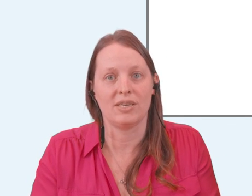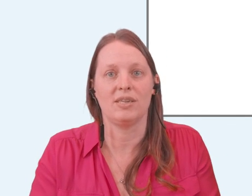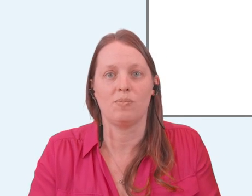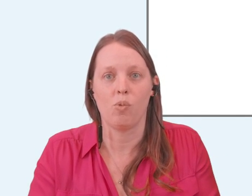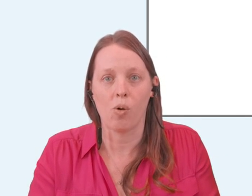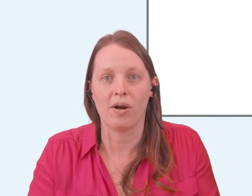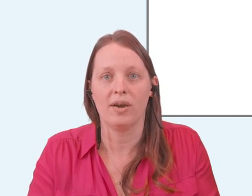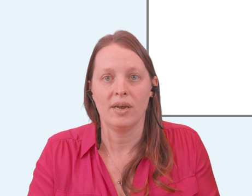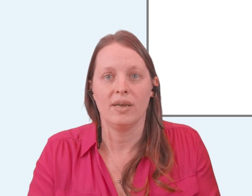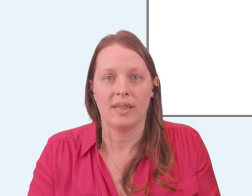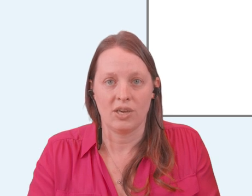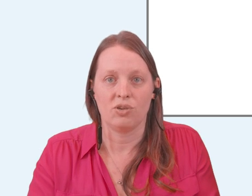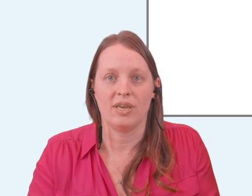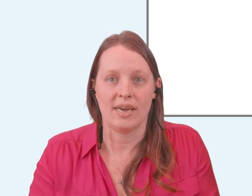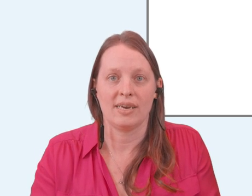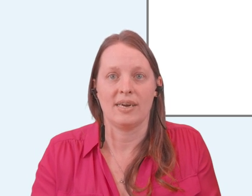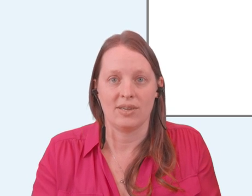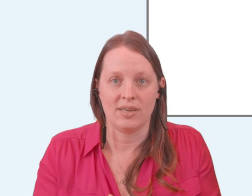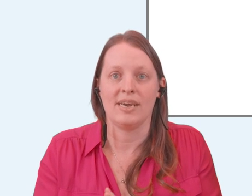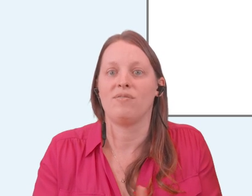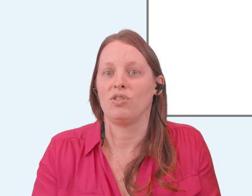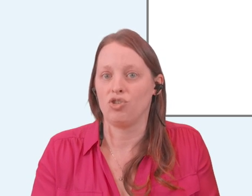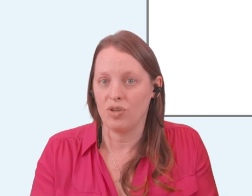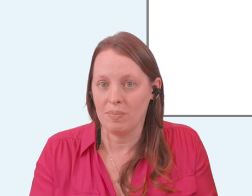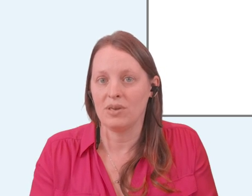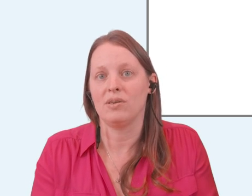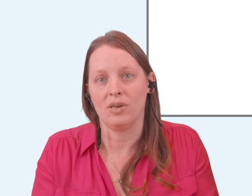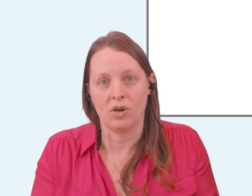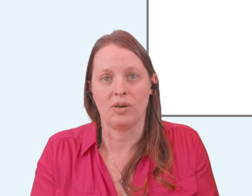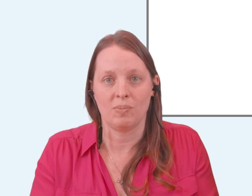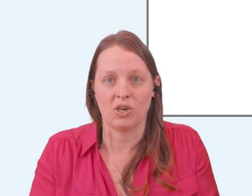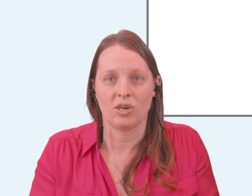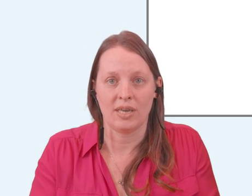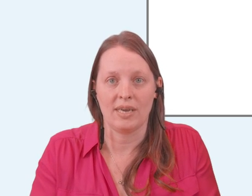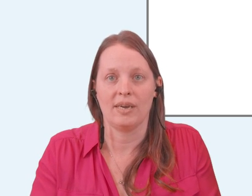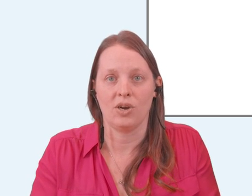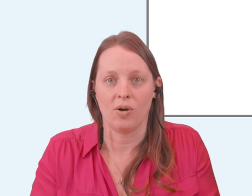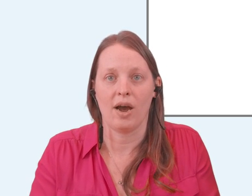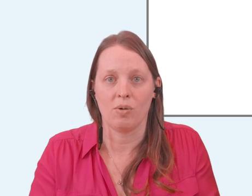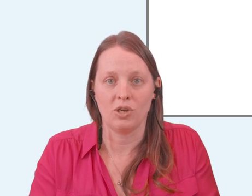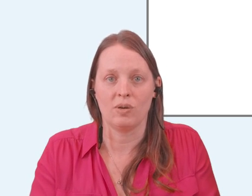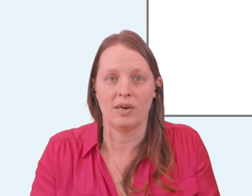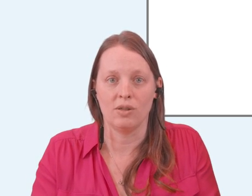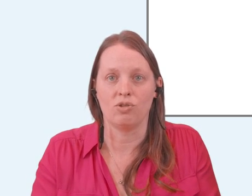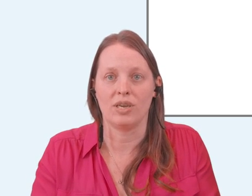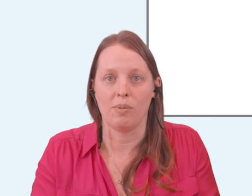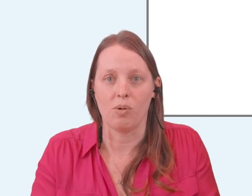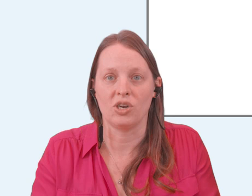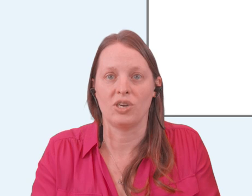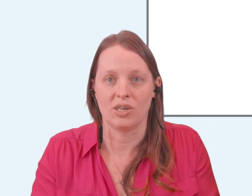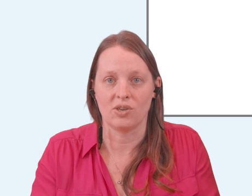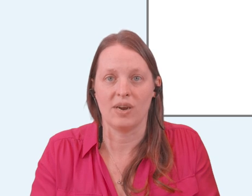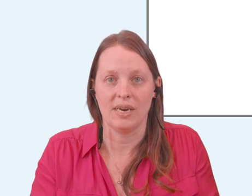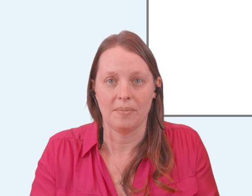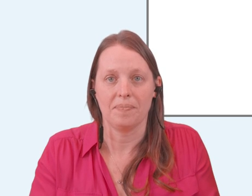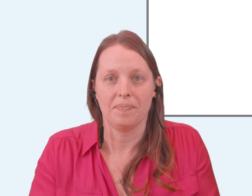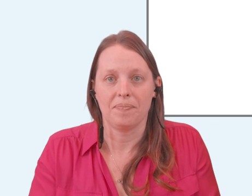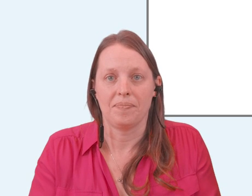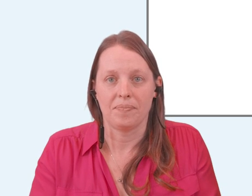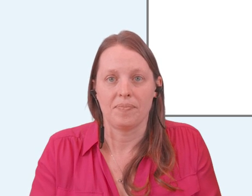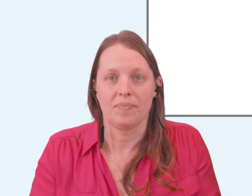but it's more, like you say, to kind of see after the treatment, especially, how are we doing on those same questions,